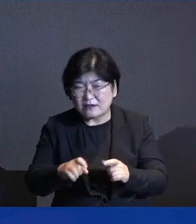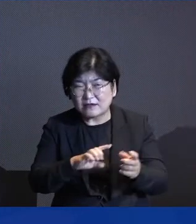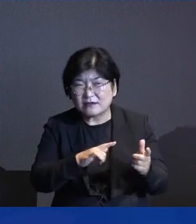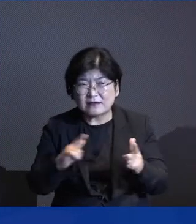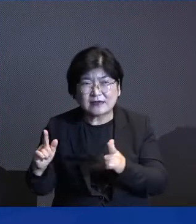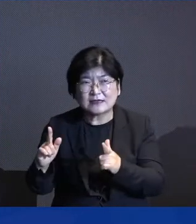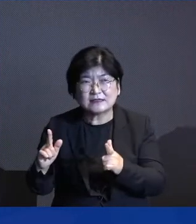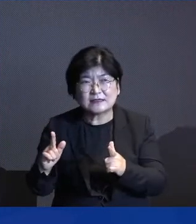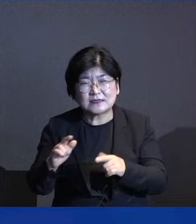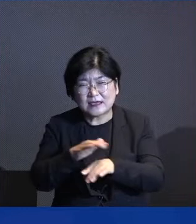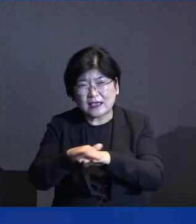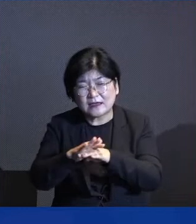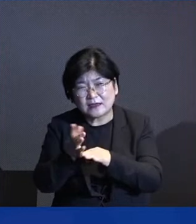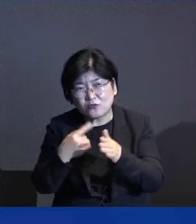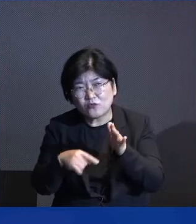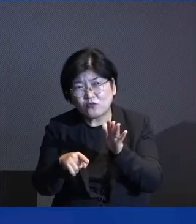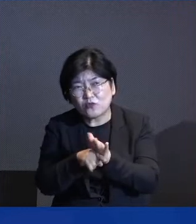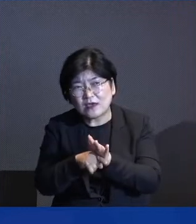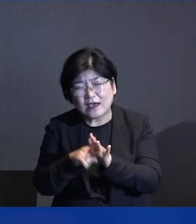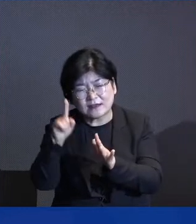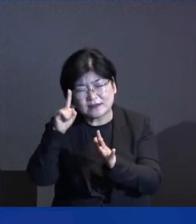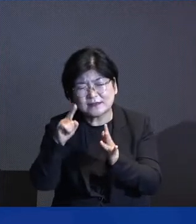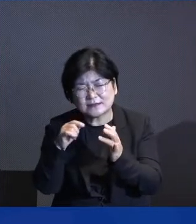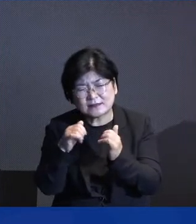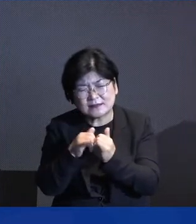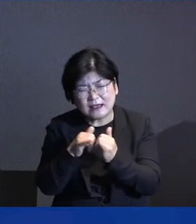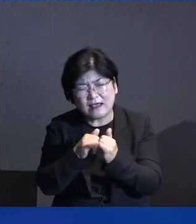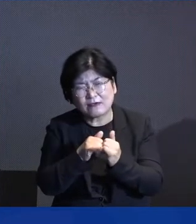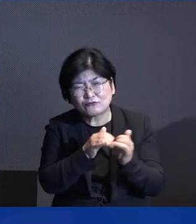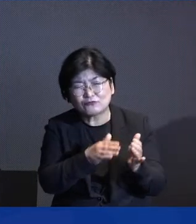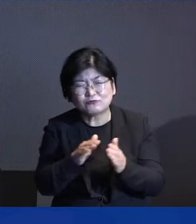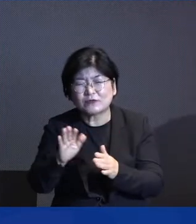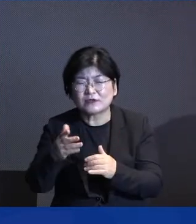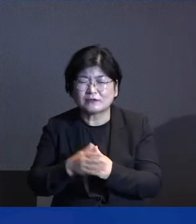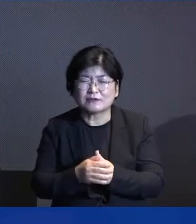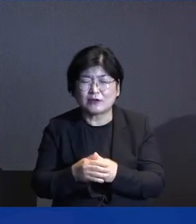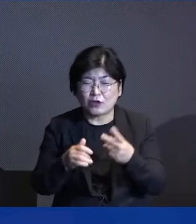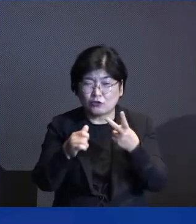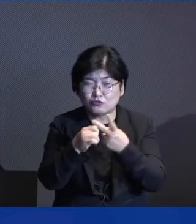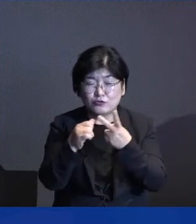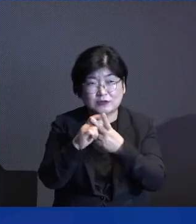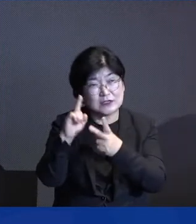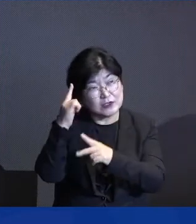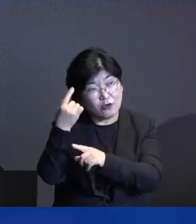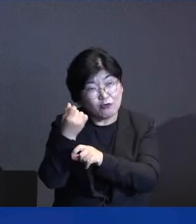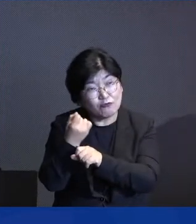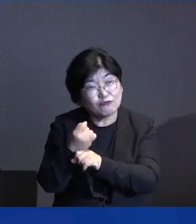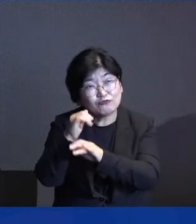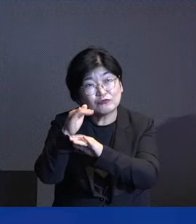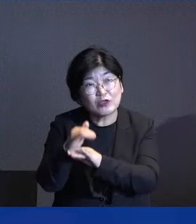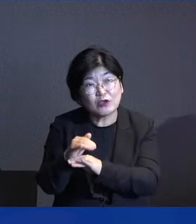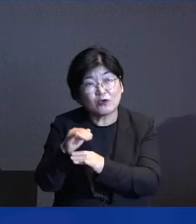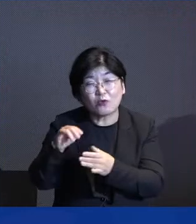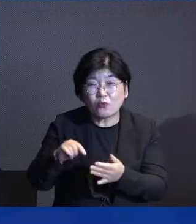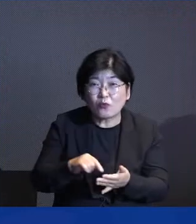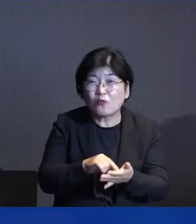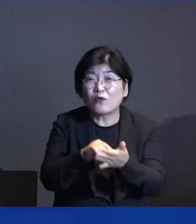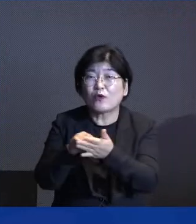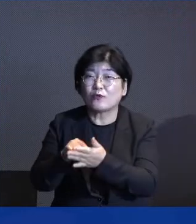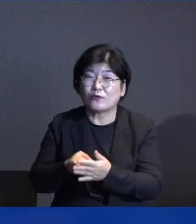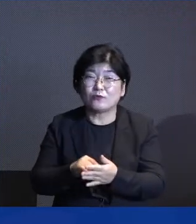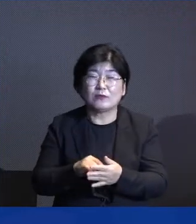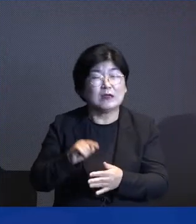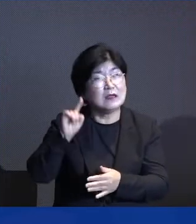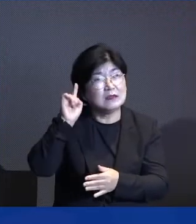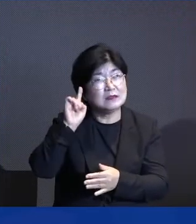The second study I brought up speaks about loneliness, and I know this topic will be discussed tomorrow, so I will try to